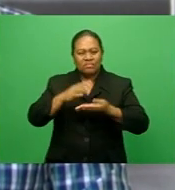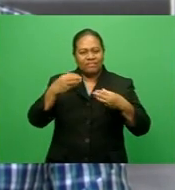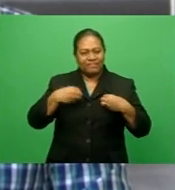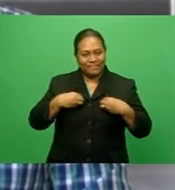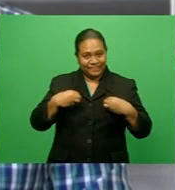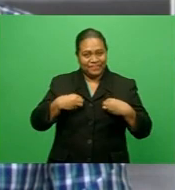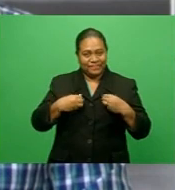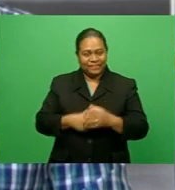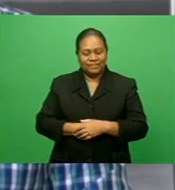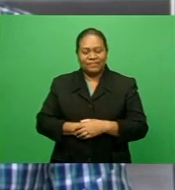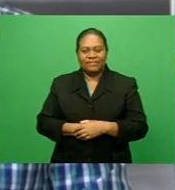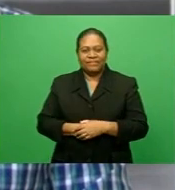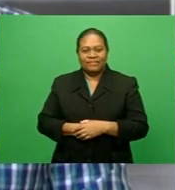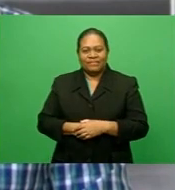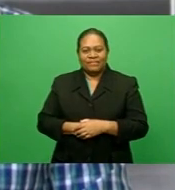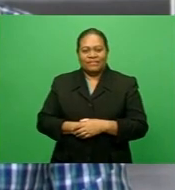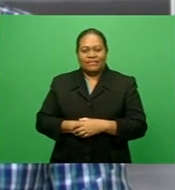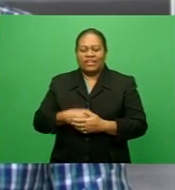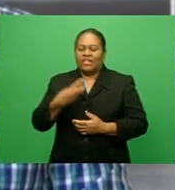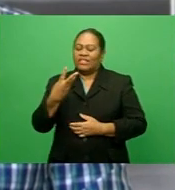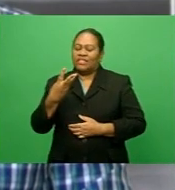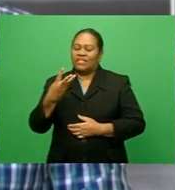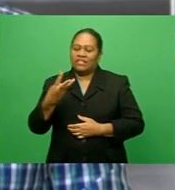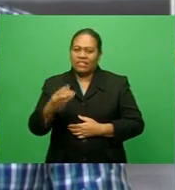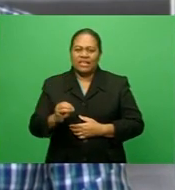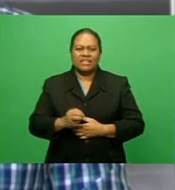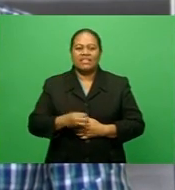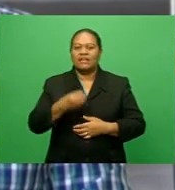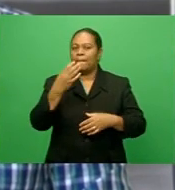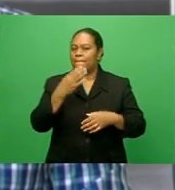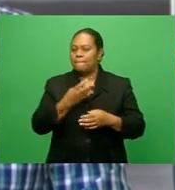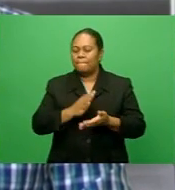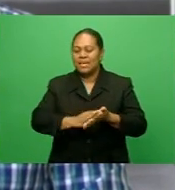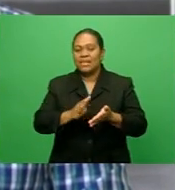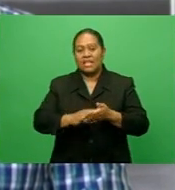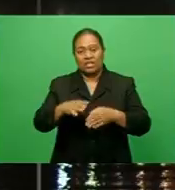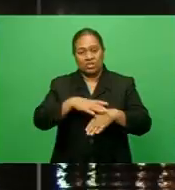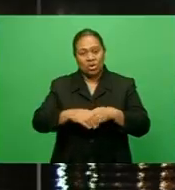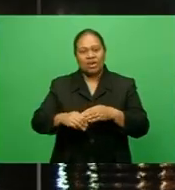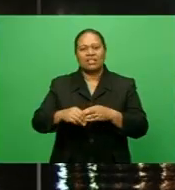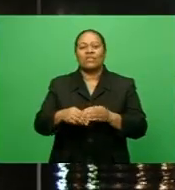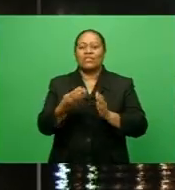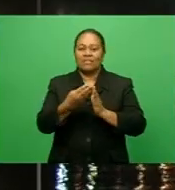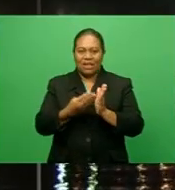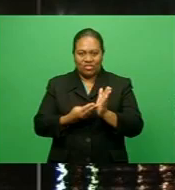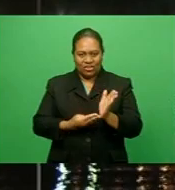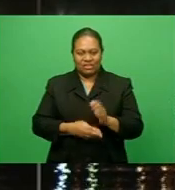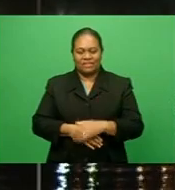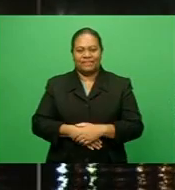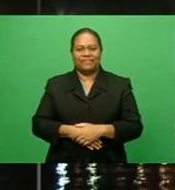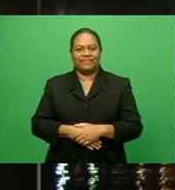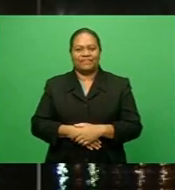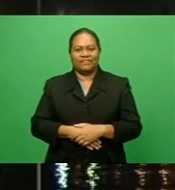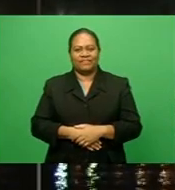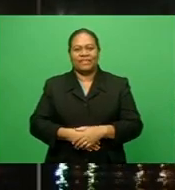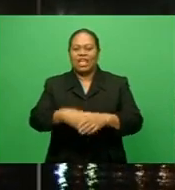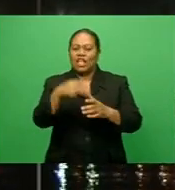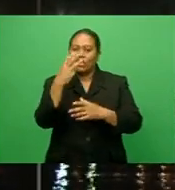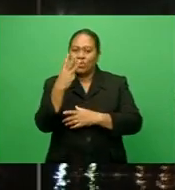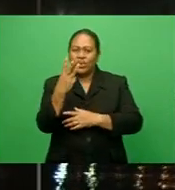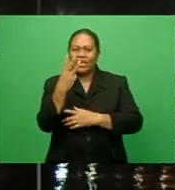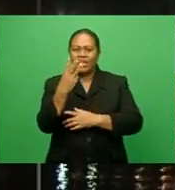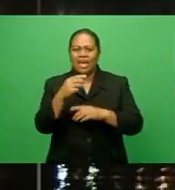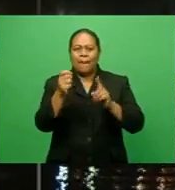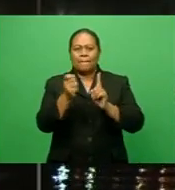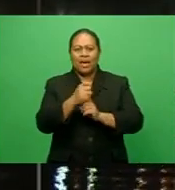enterprises programs with a $30 million allocation under the current budget. 3 pine scheme areas